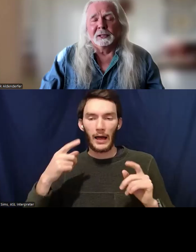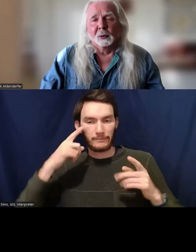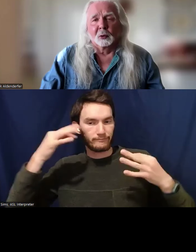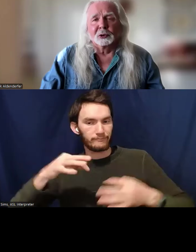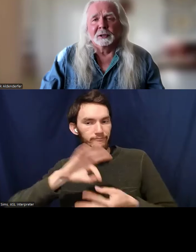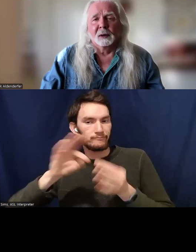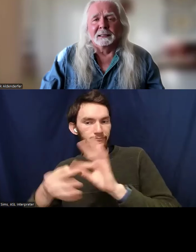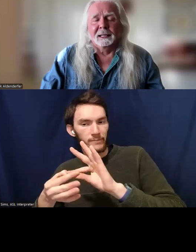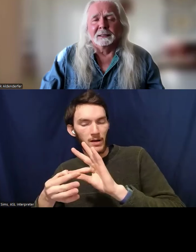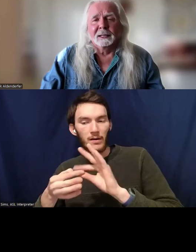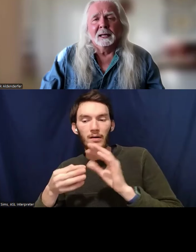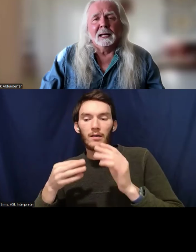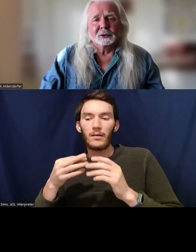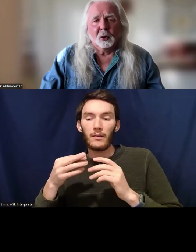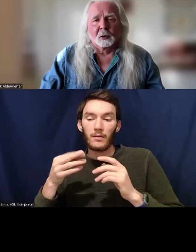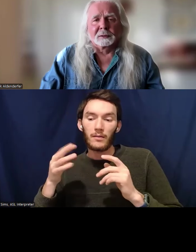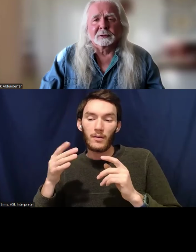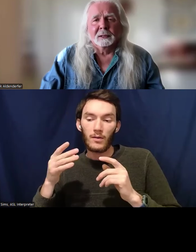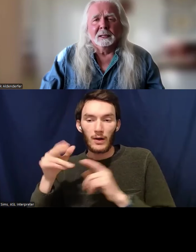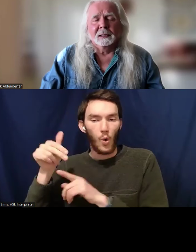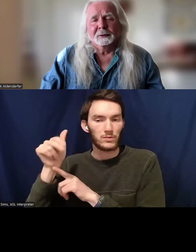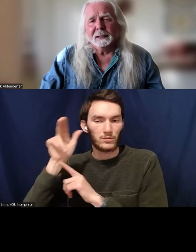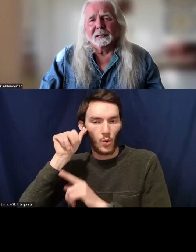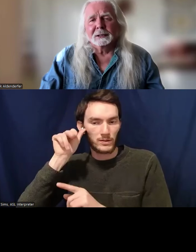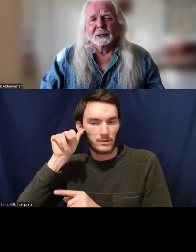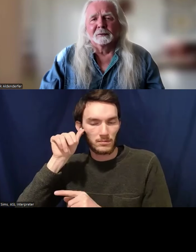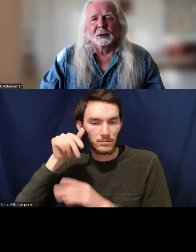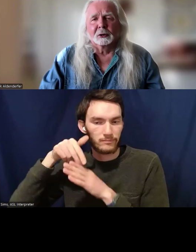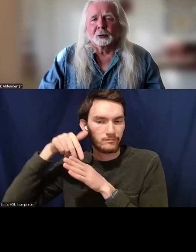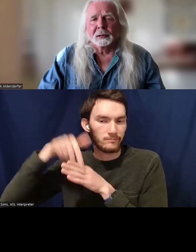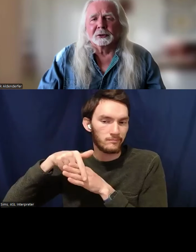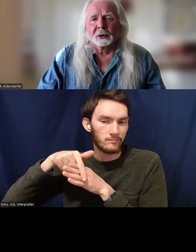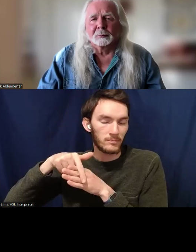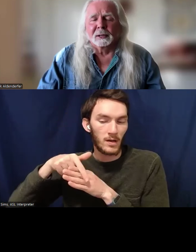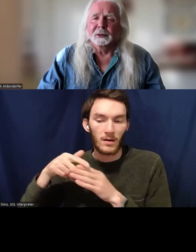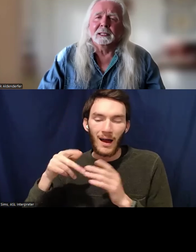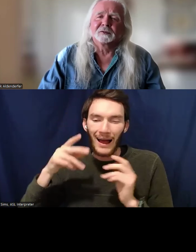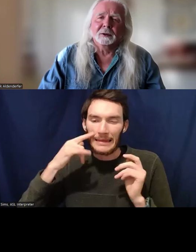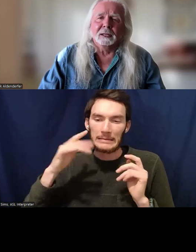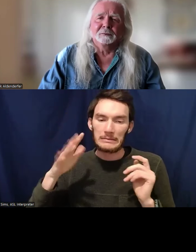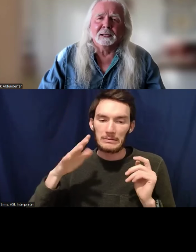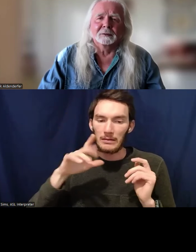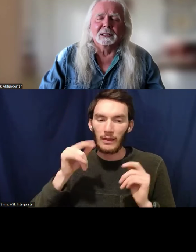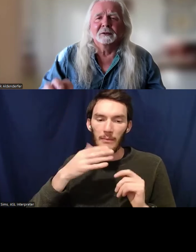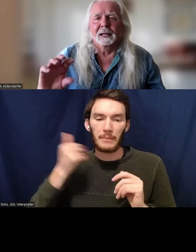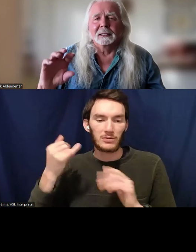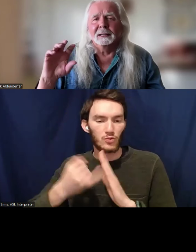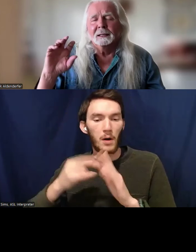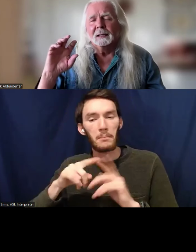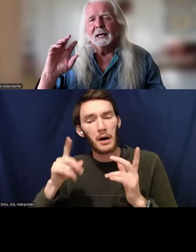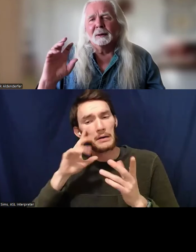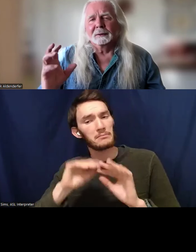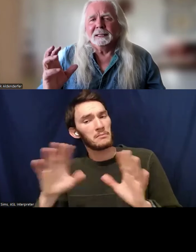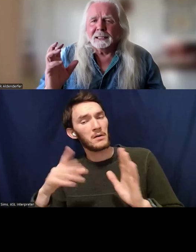both in the orange and white case as a horse. And I think that it's, very crudely drawn, but I think it's fairly effective to give an